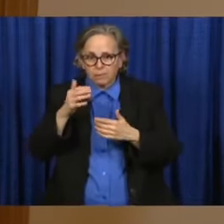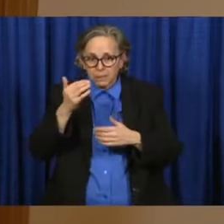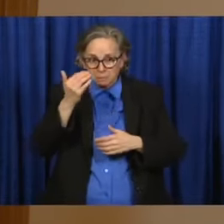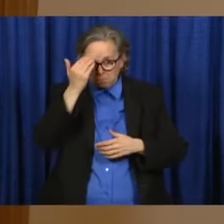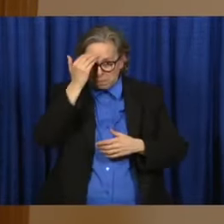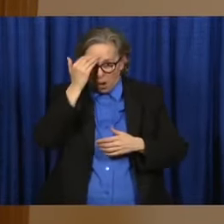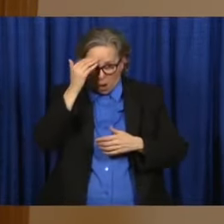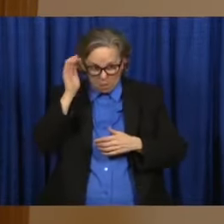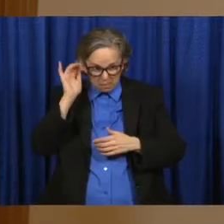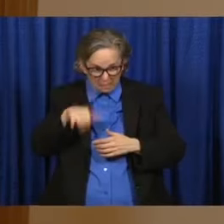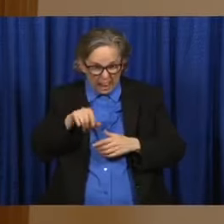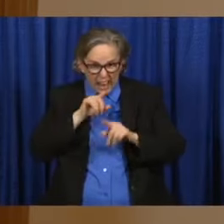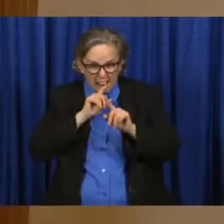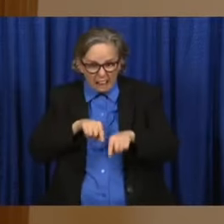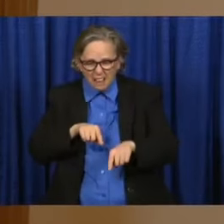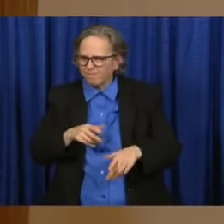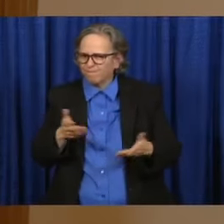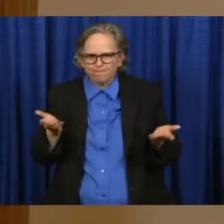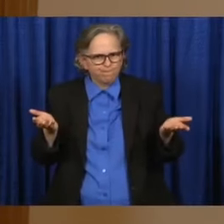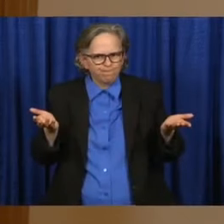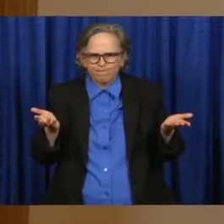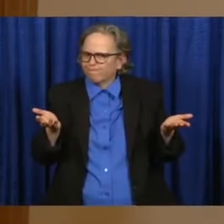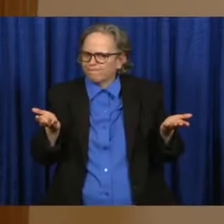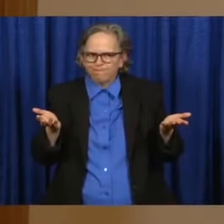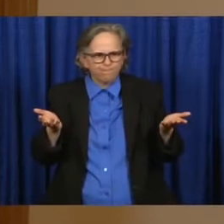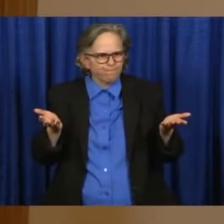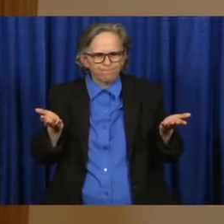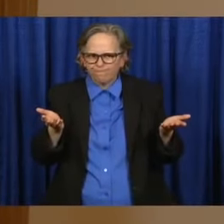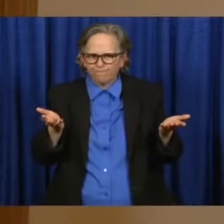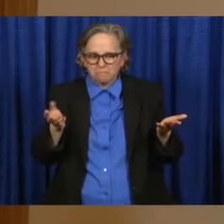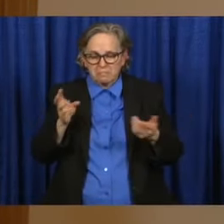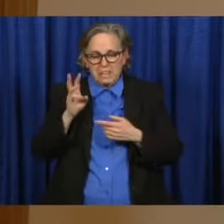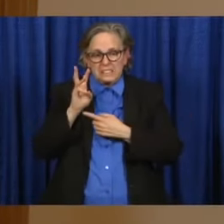6 feet is a really reasonable